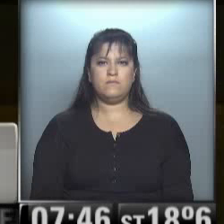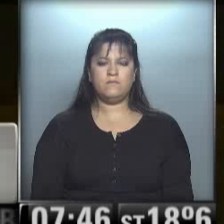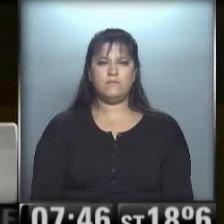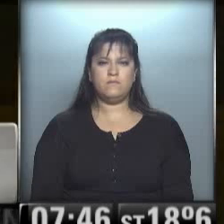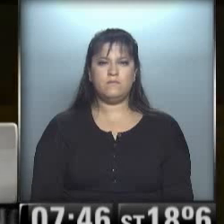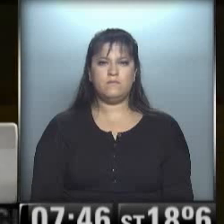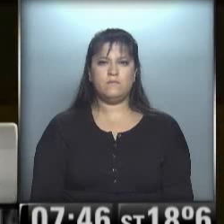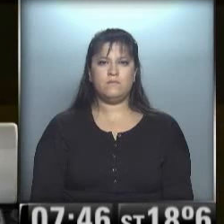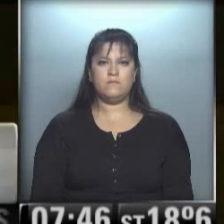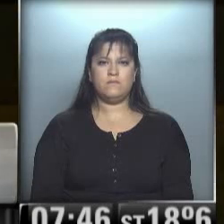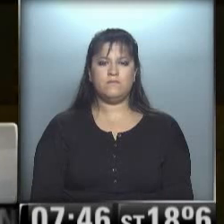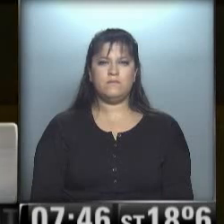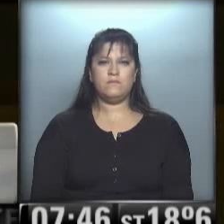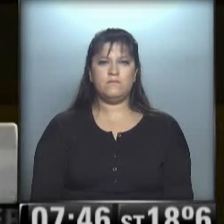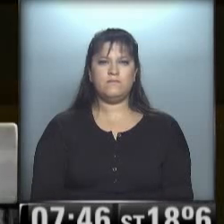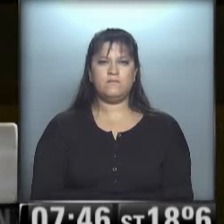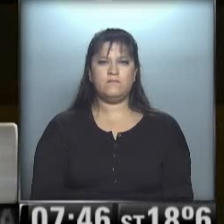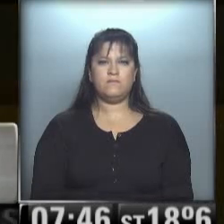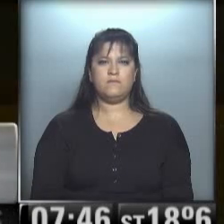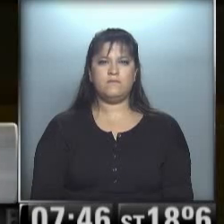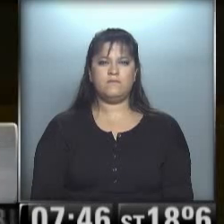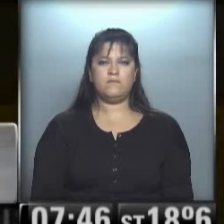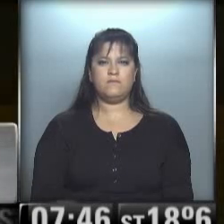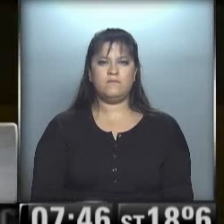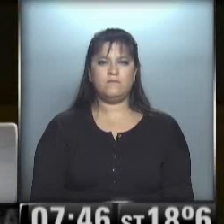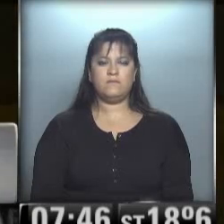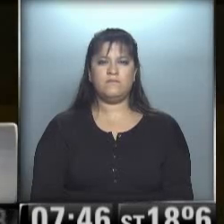And somehow the story comes